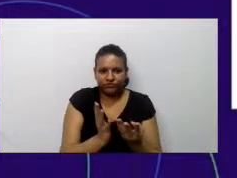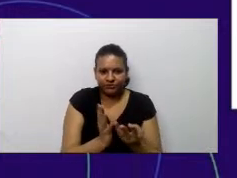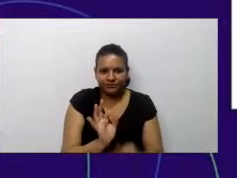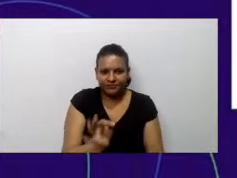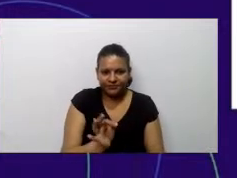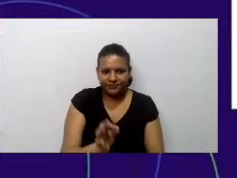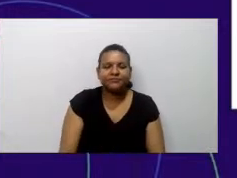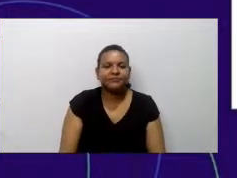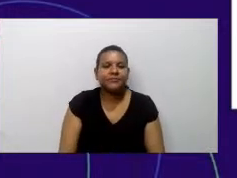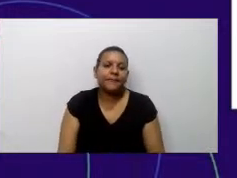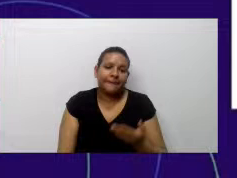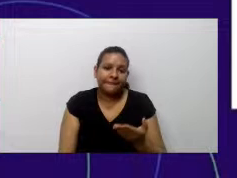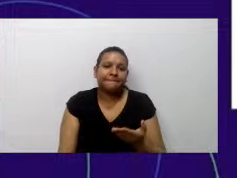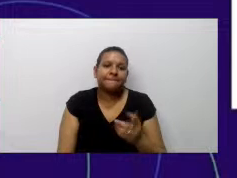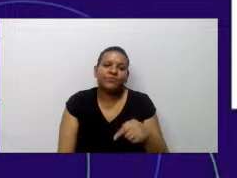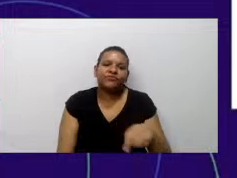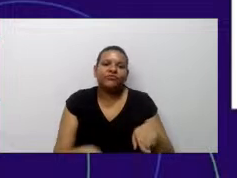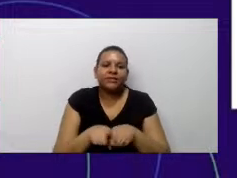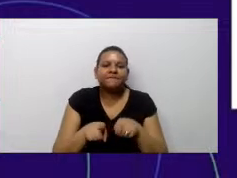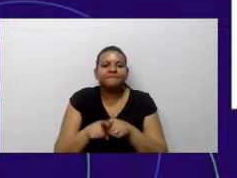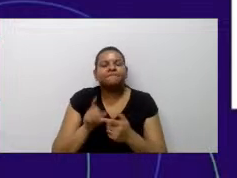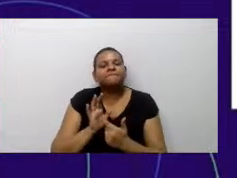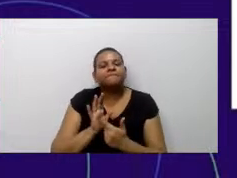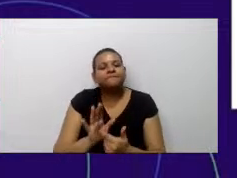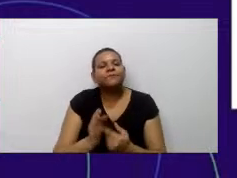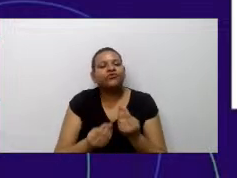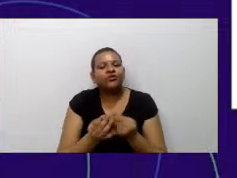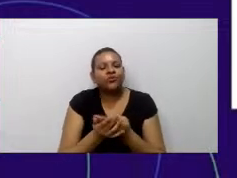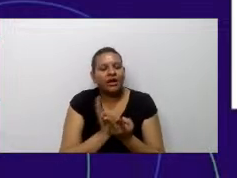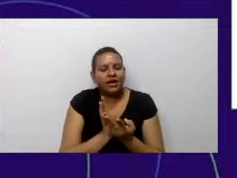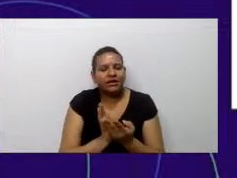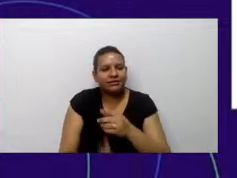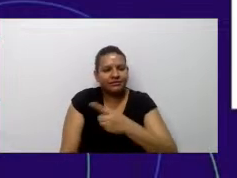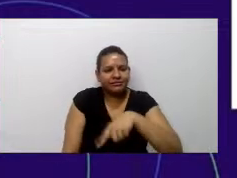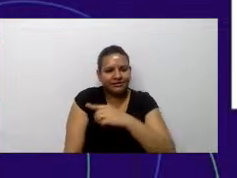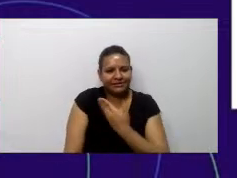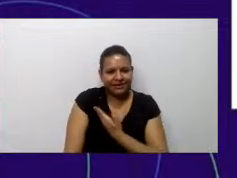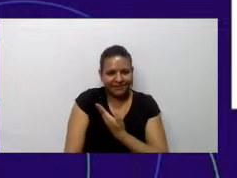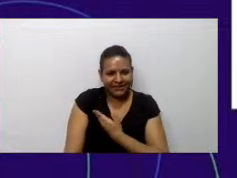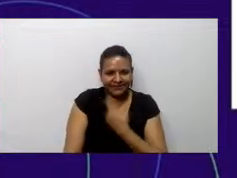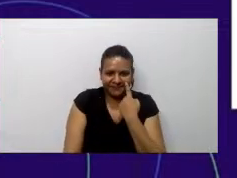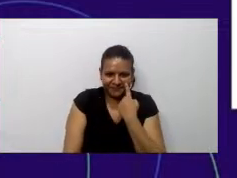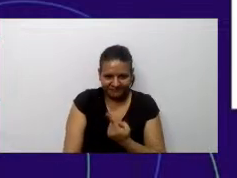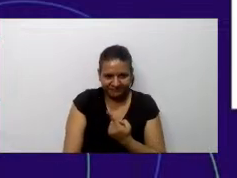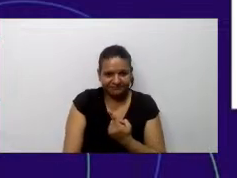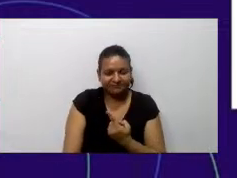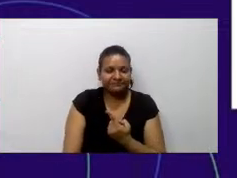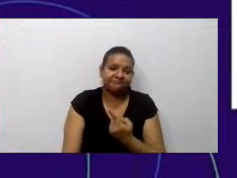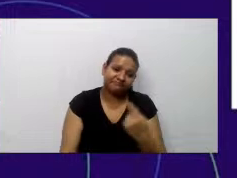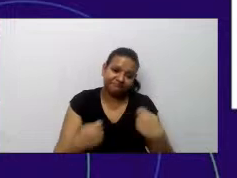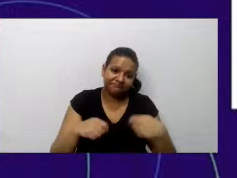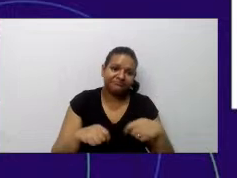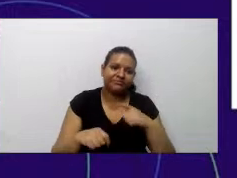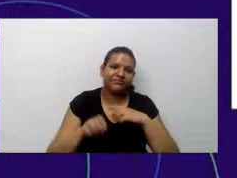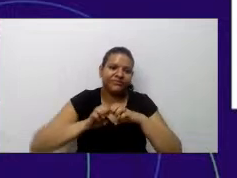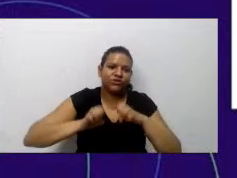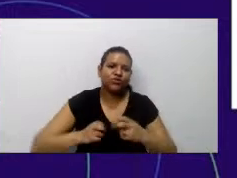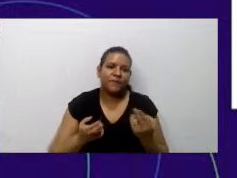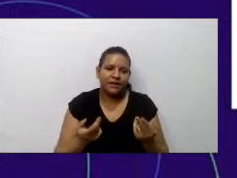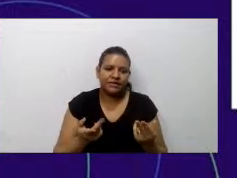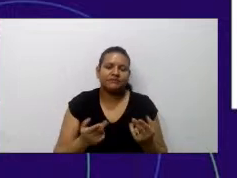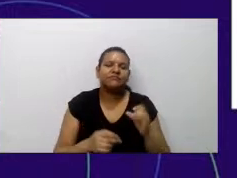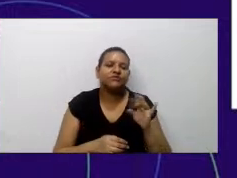to present the Pokemon card to their classmates. So again, it's the same structure. The difference here is